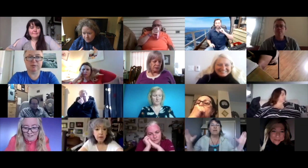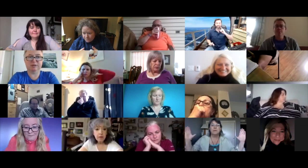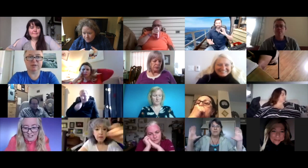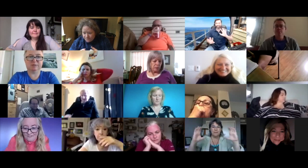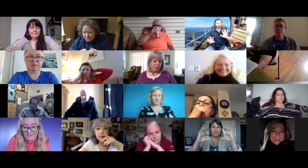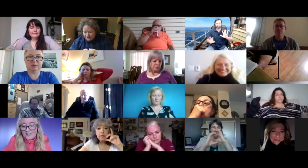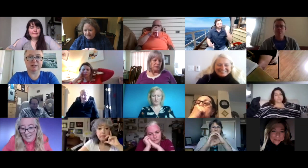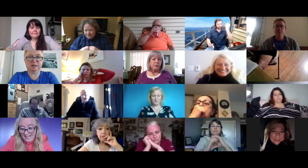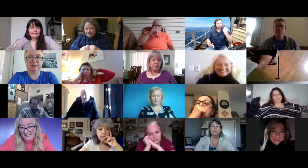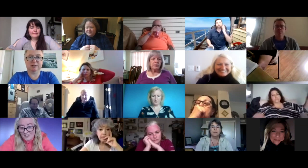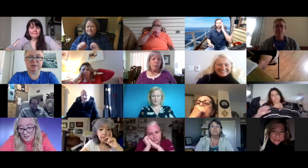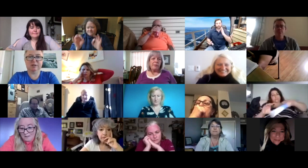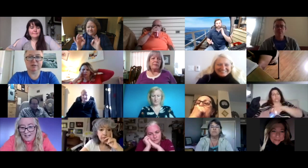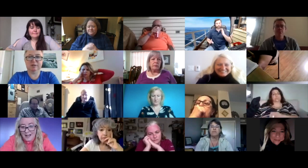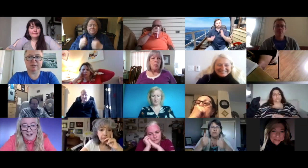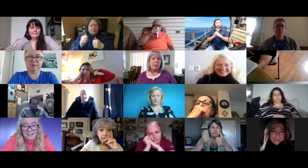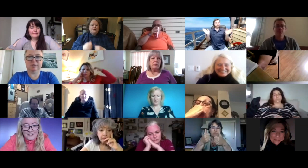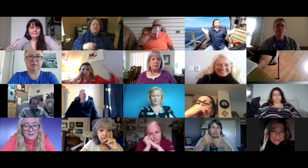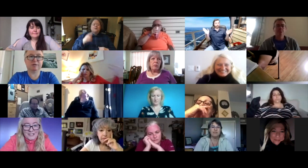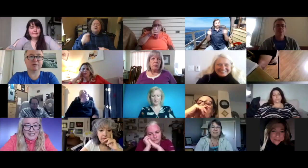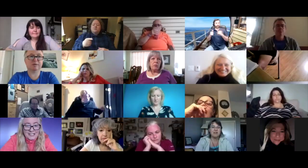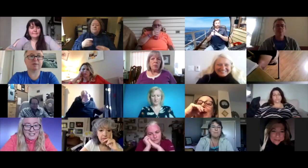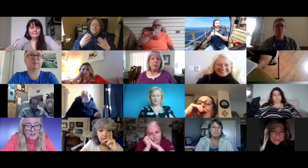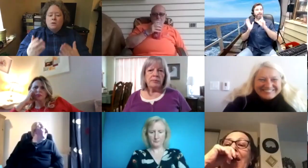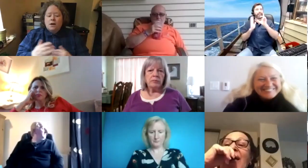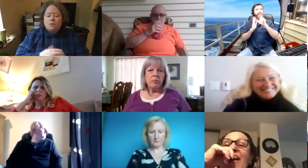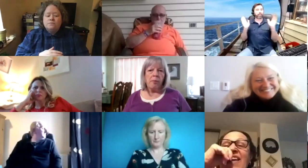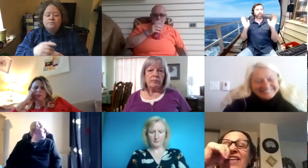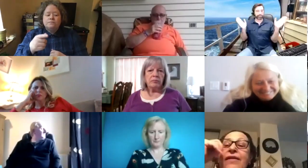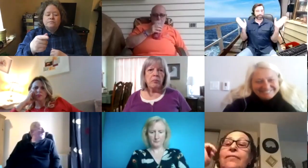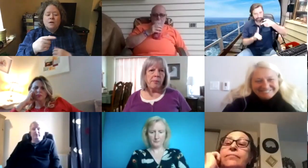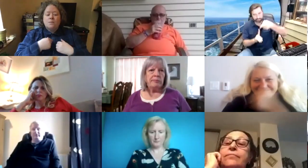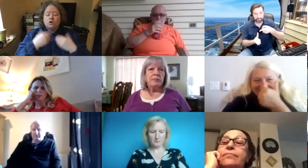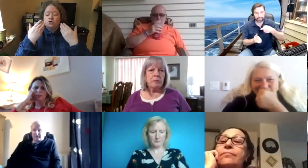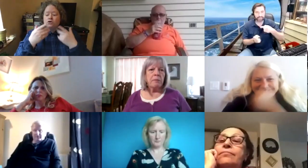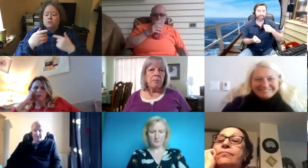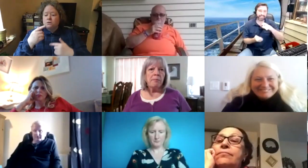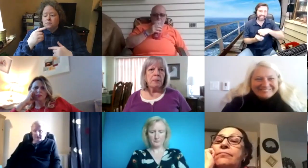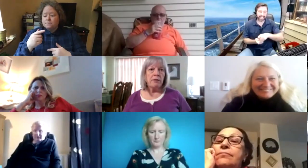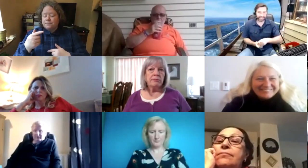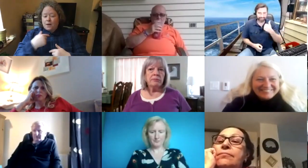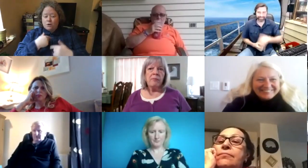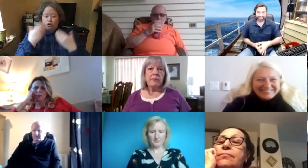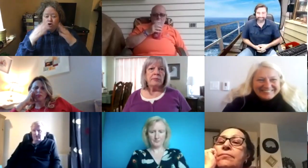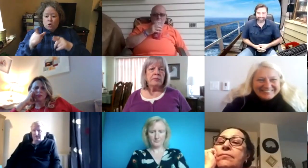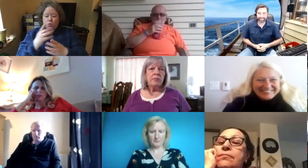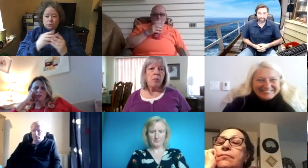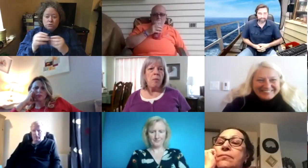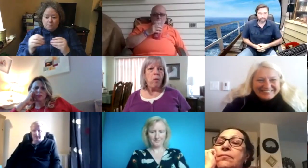background information first, and then zoom in on to the smaller details. Thank you.